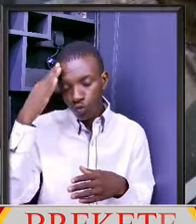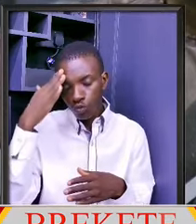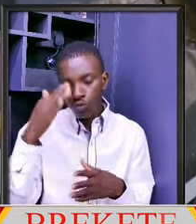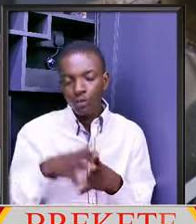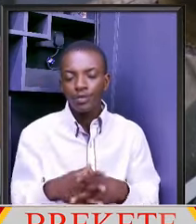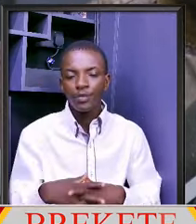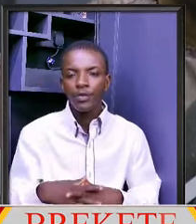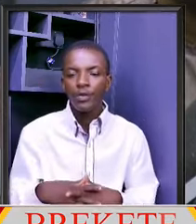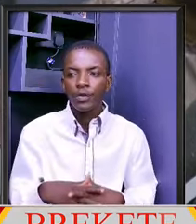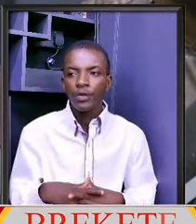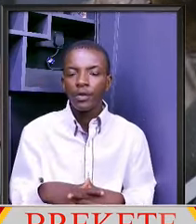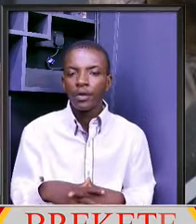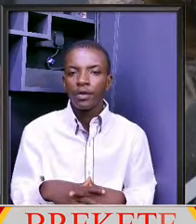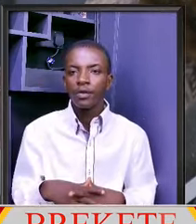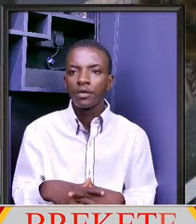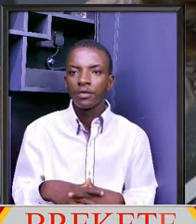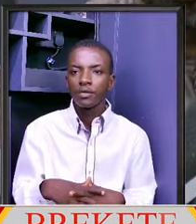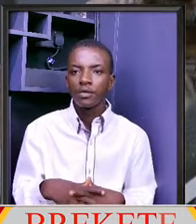person, you know,